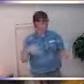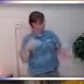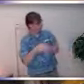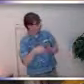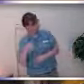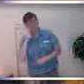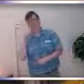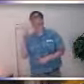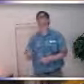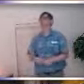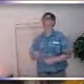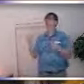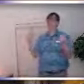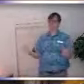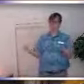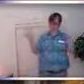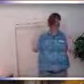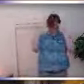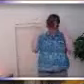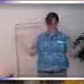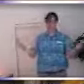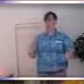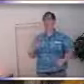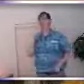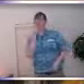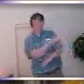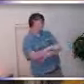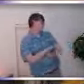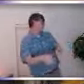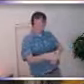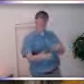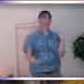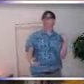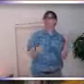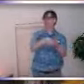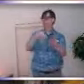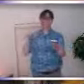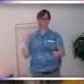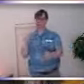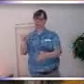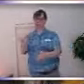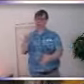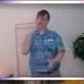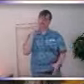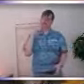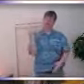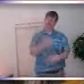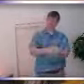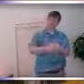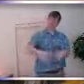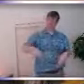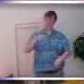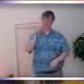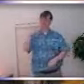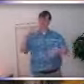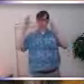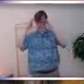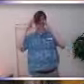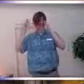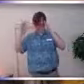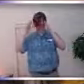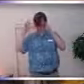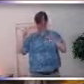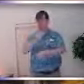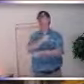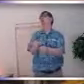way based on your expectation. But it should not take you out of your intention, which is